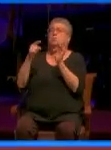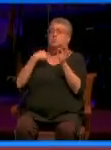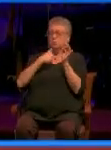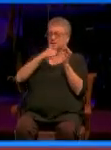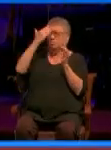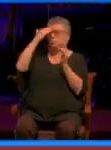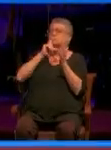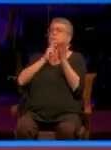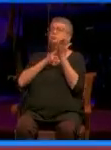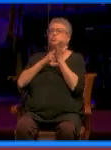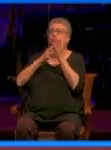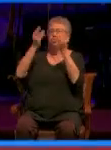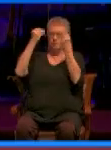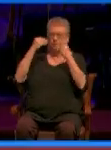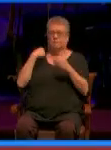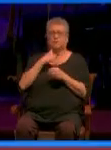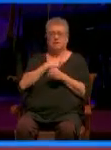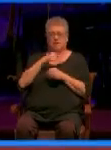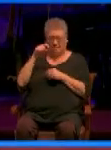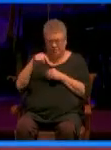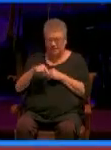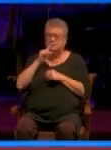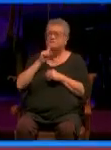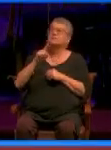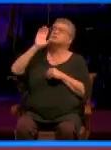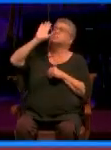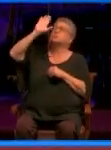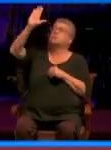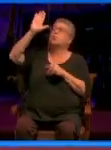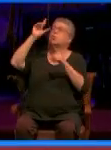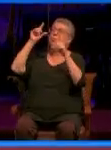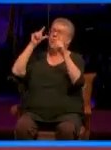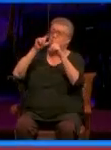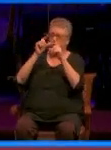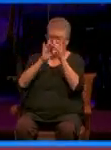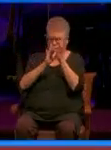us. This is your word.